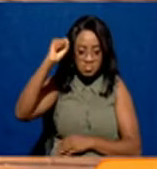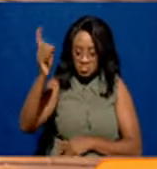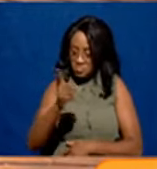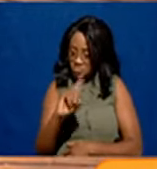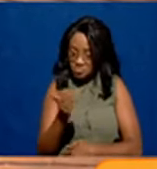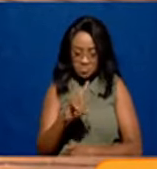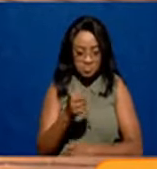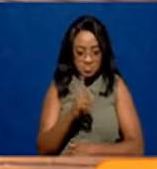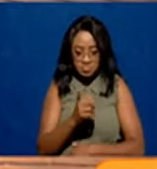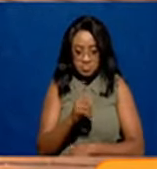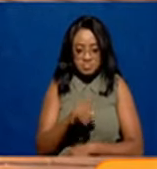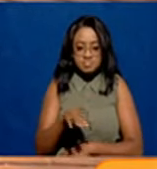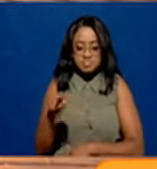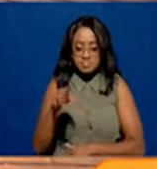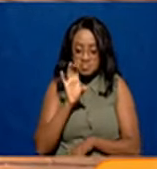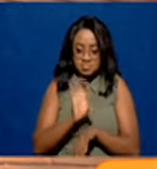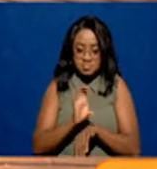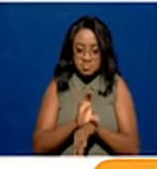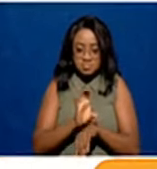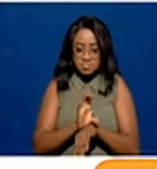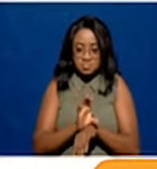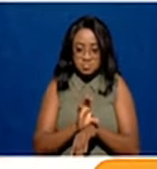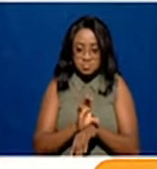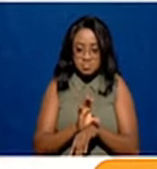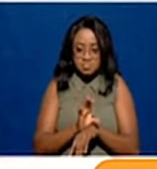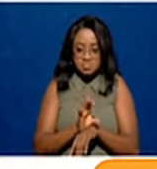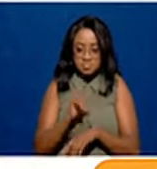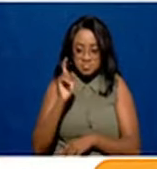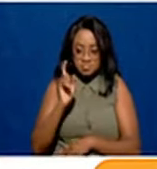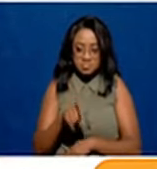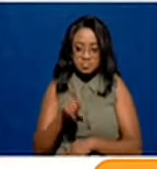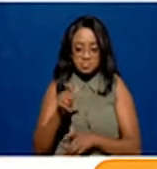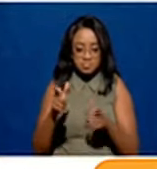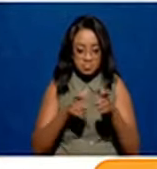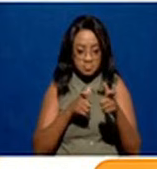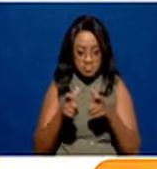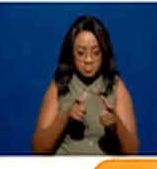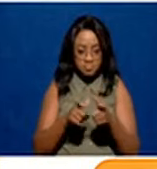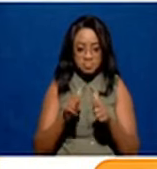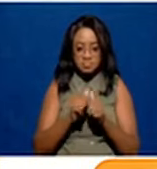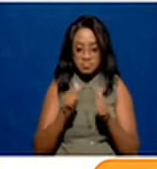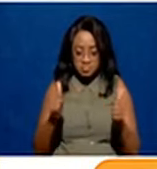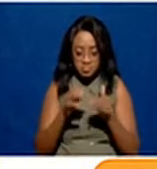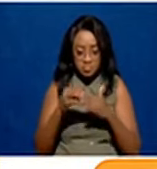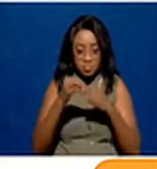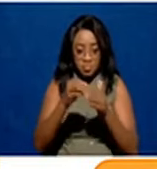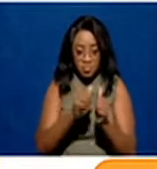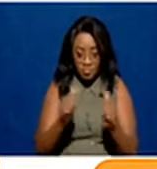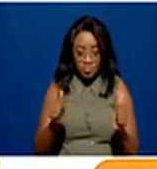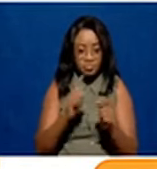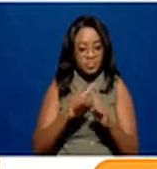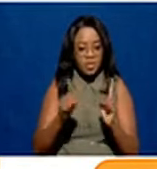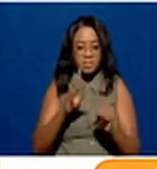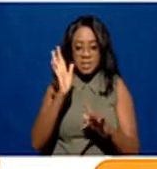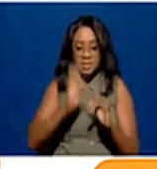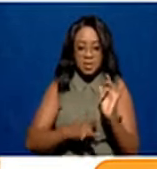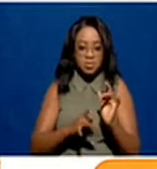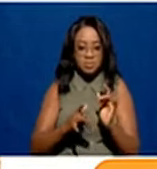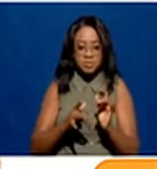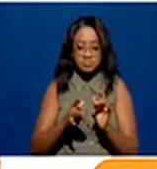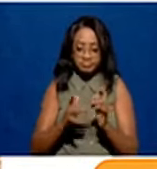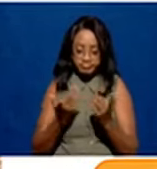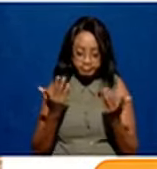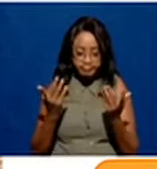politics. The church will control, will guide, will lead, but it cannot dine with